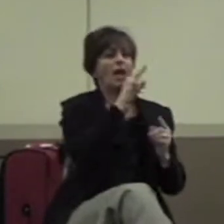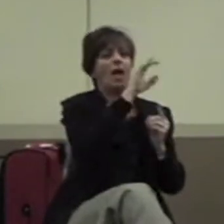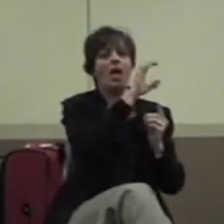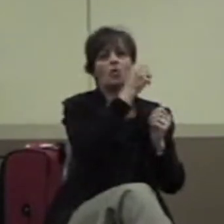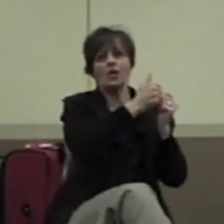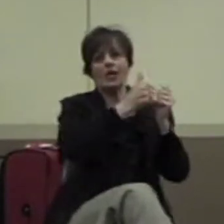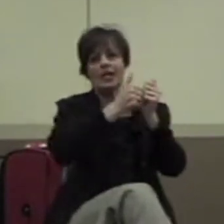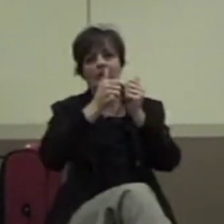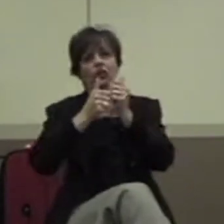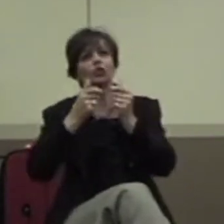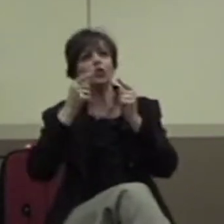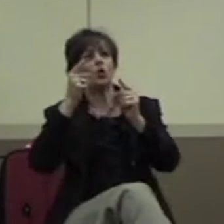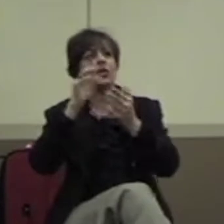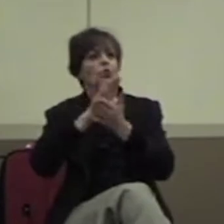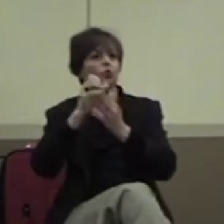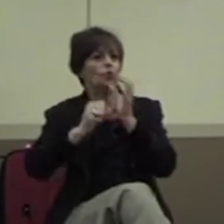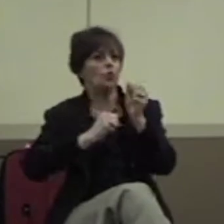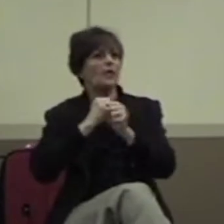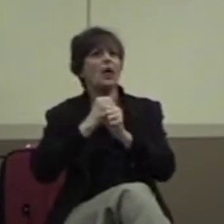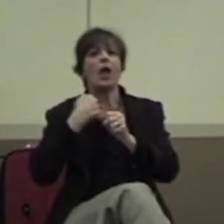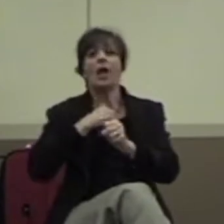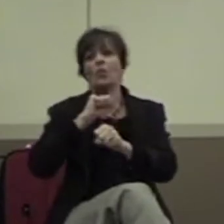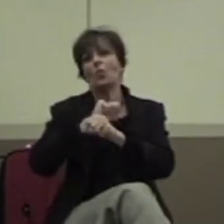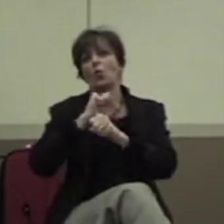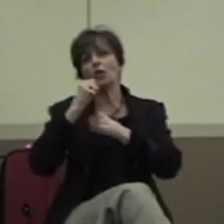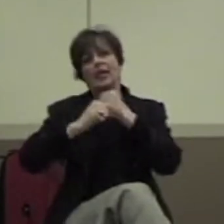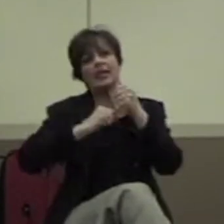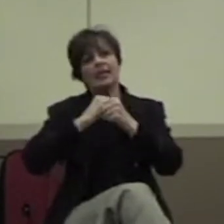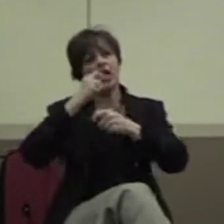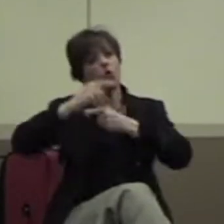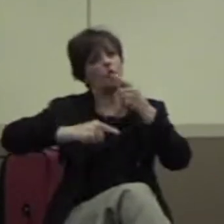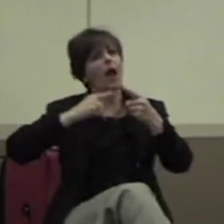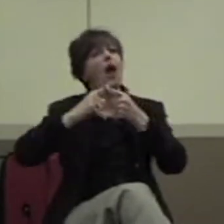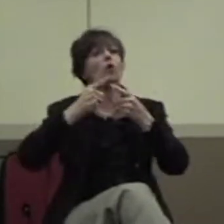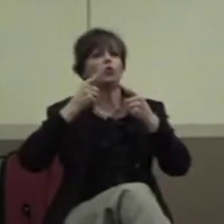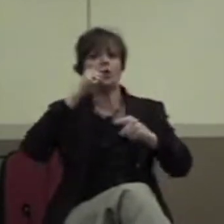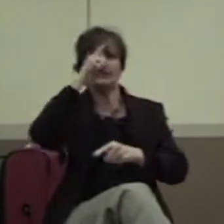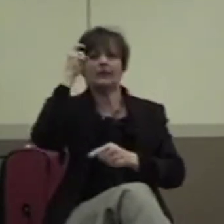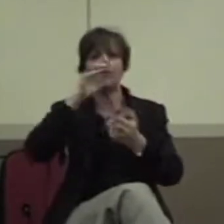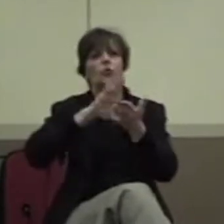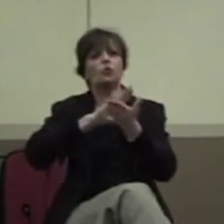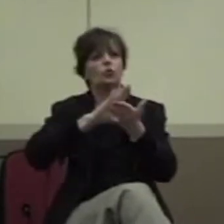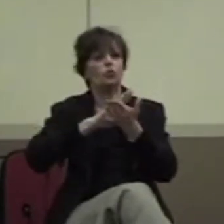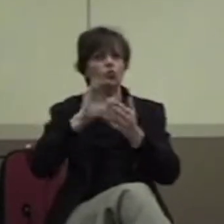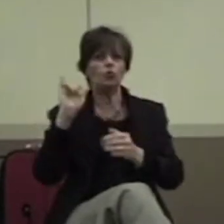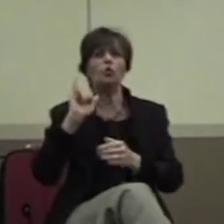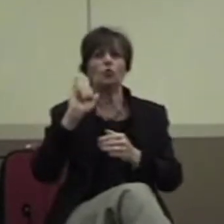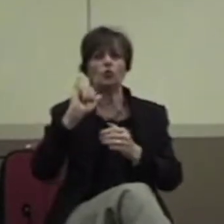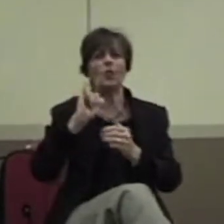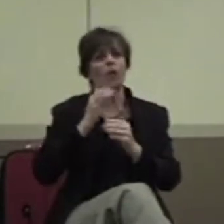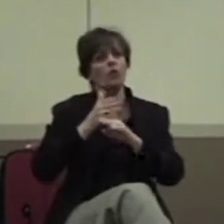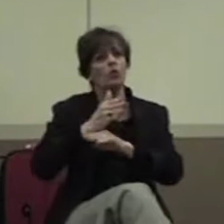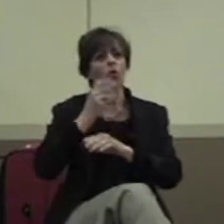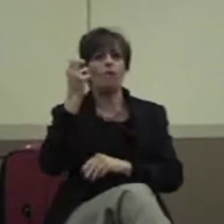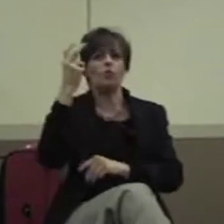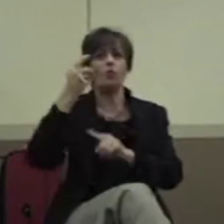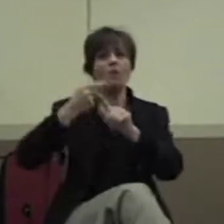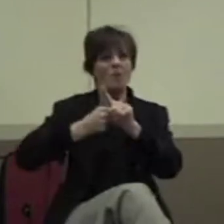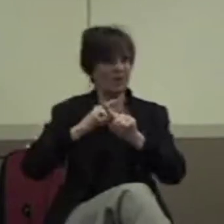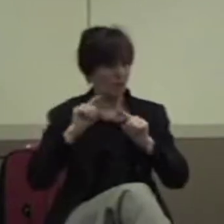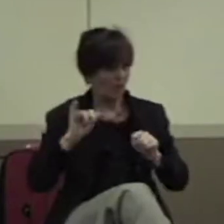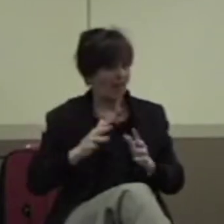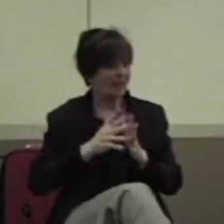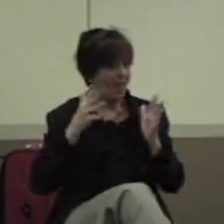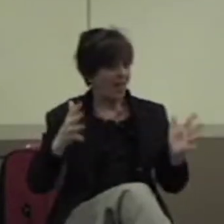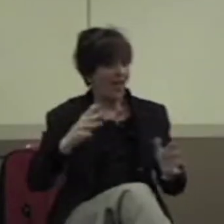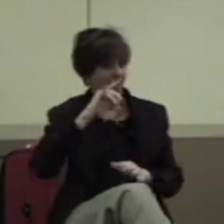kids over the course of a school year. And we worked year-round, so we worked in summer school as well. So that was spread out over 12 months. But